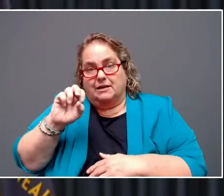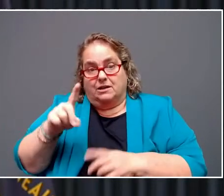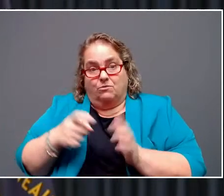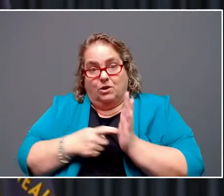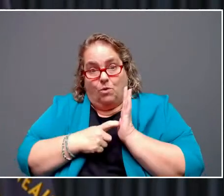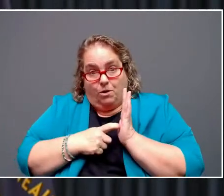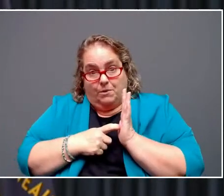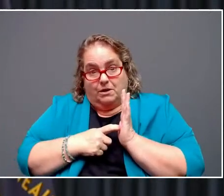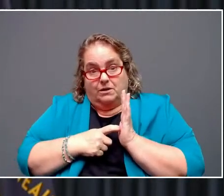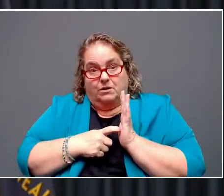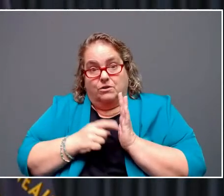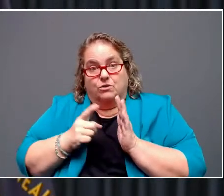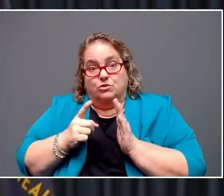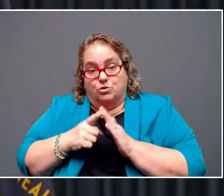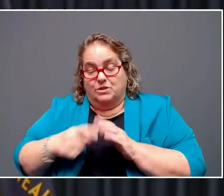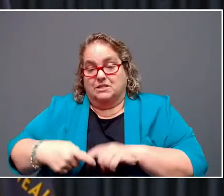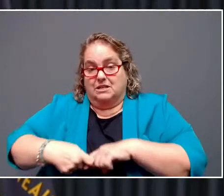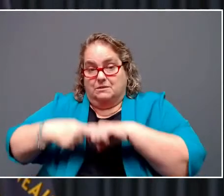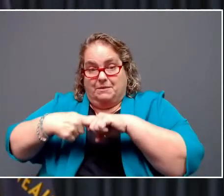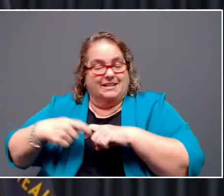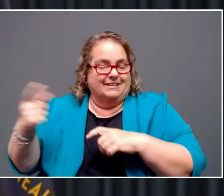but that's no for now.